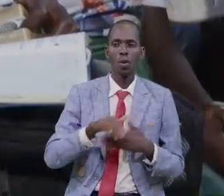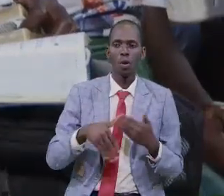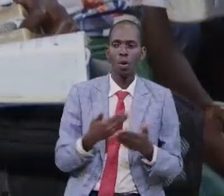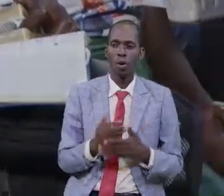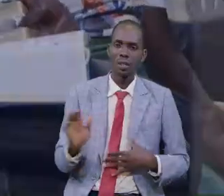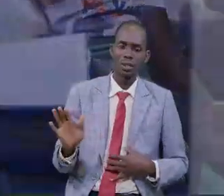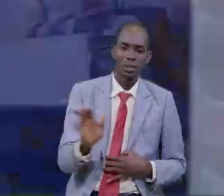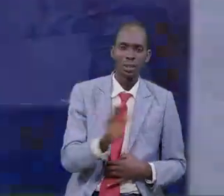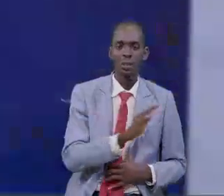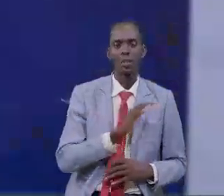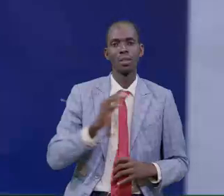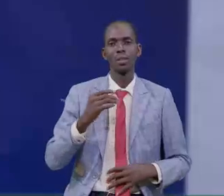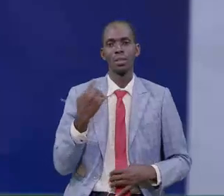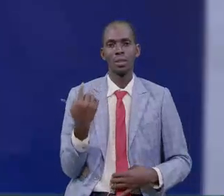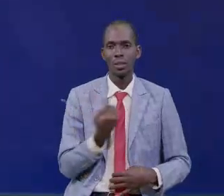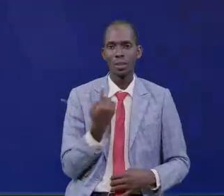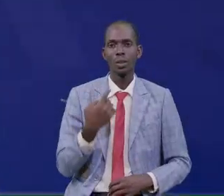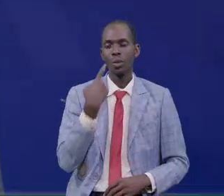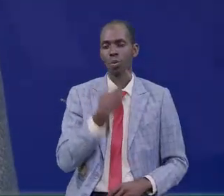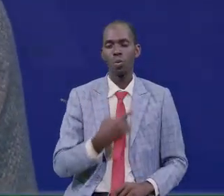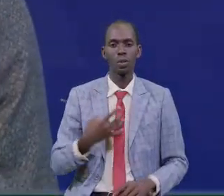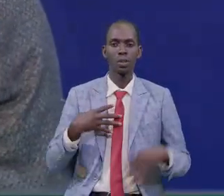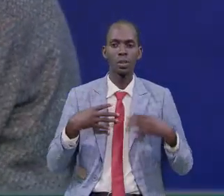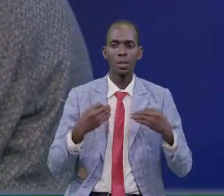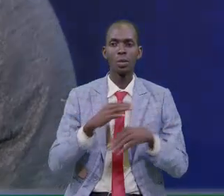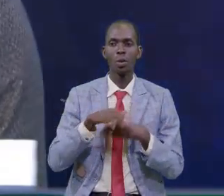healeth all thy diseases.